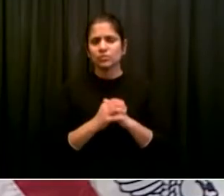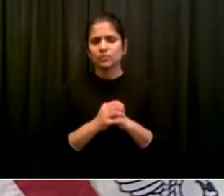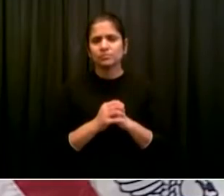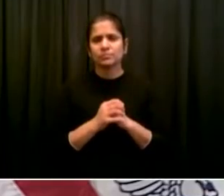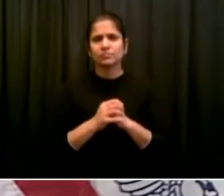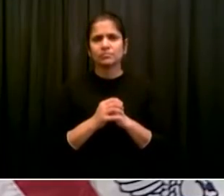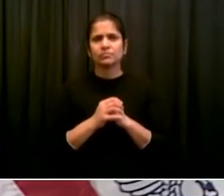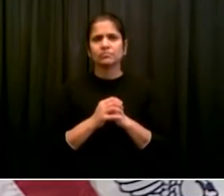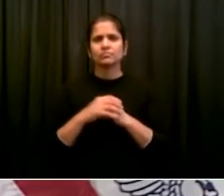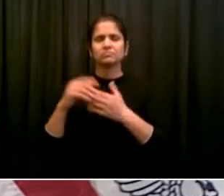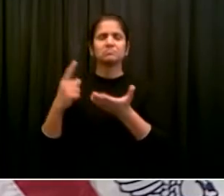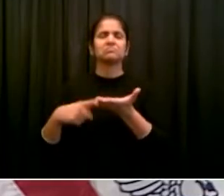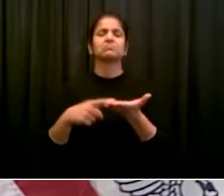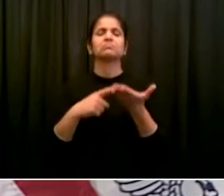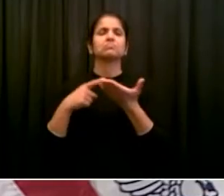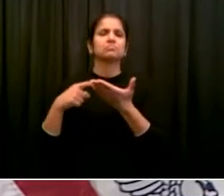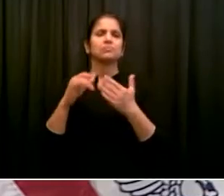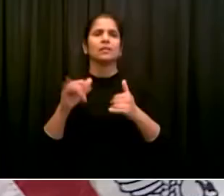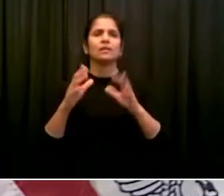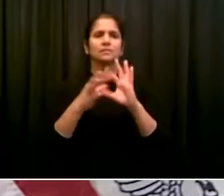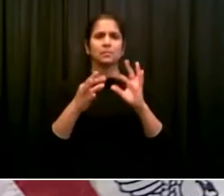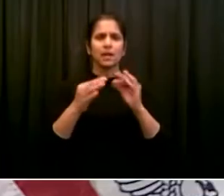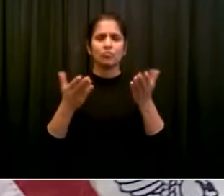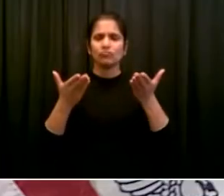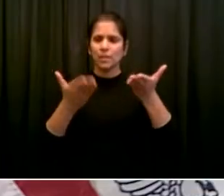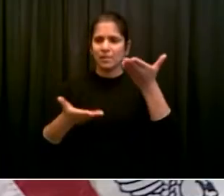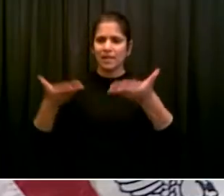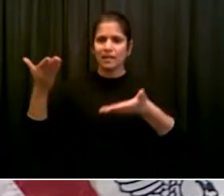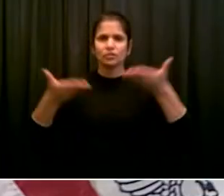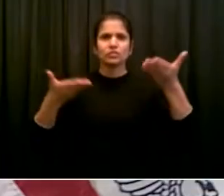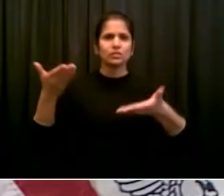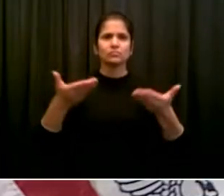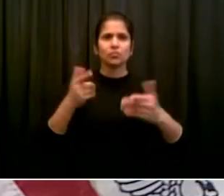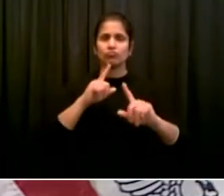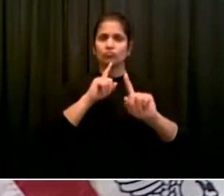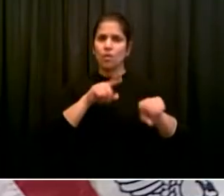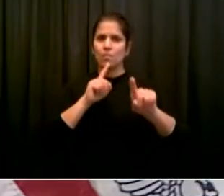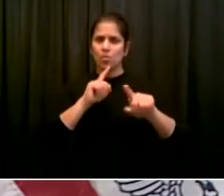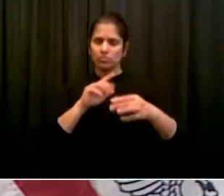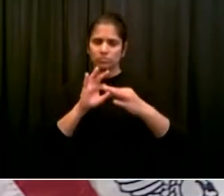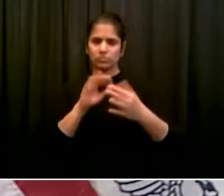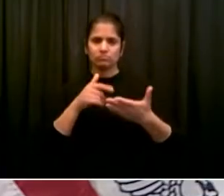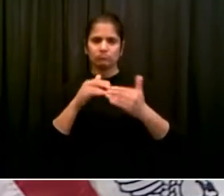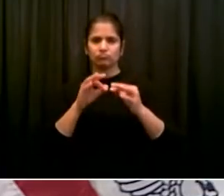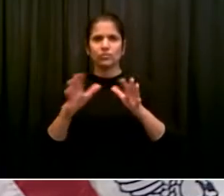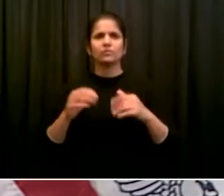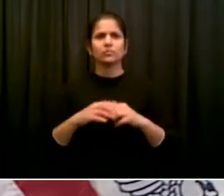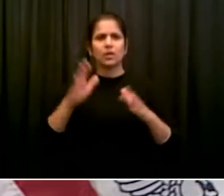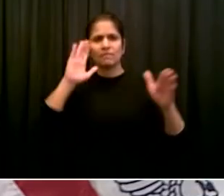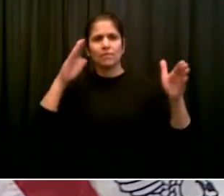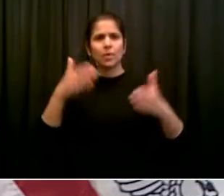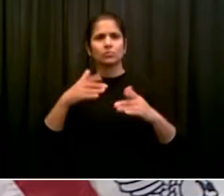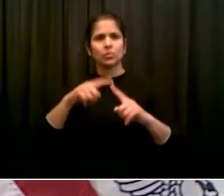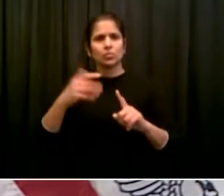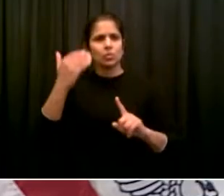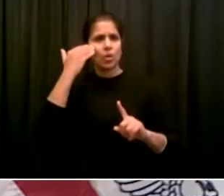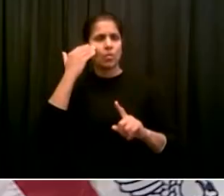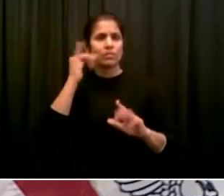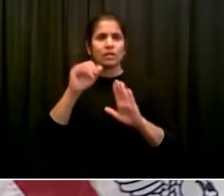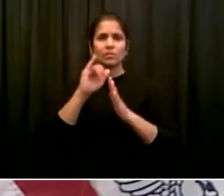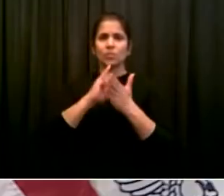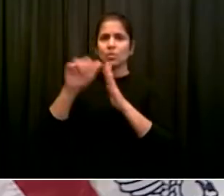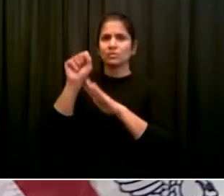these recommendations and the report that's coming out, you were saying that there's a focus on acknowledging mistakes of the past.